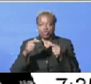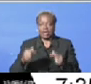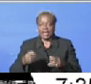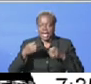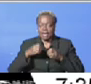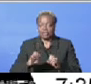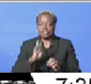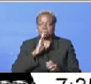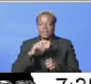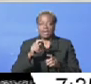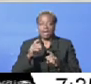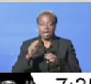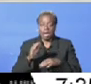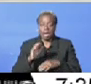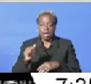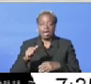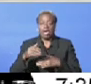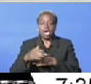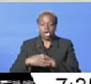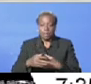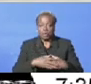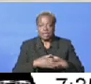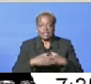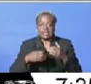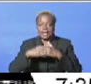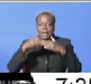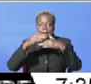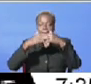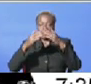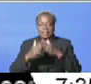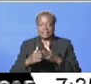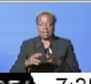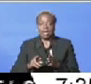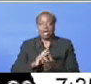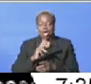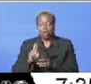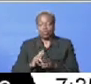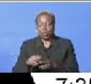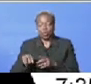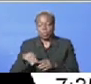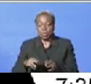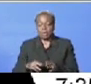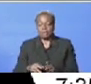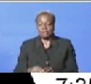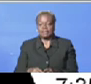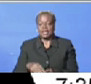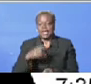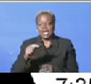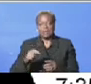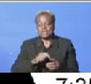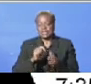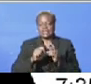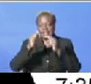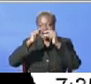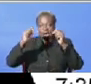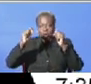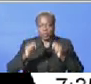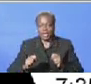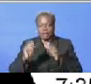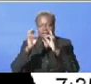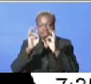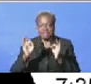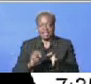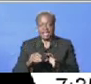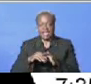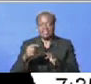community builder, to be a role model and an example. Dr. Judson Eneas, a towering figure in the Bahamian community